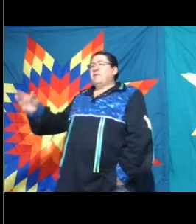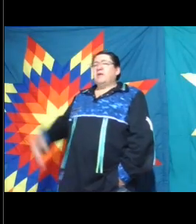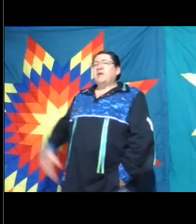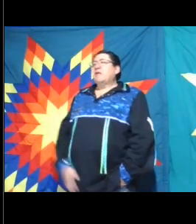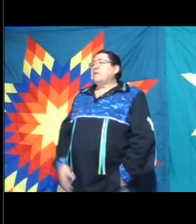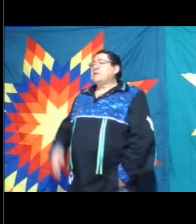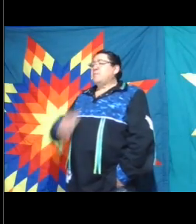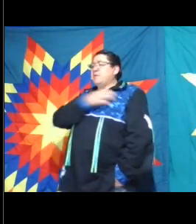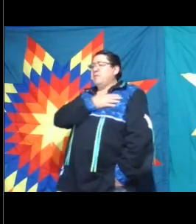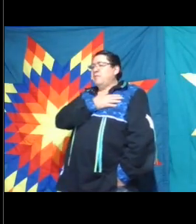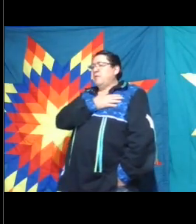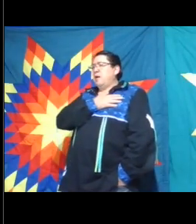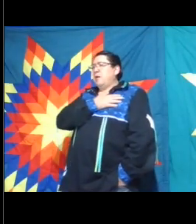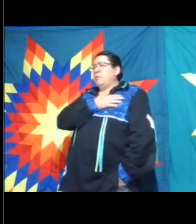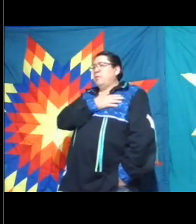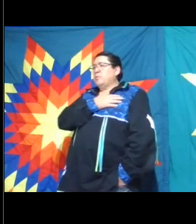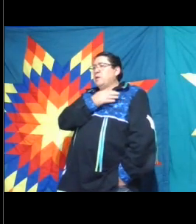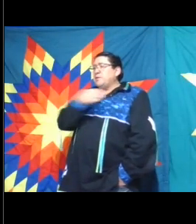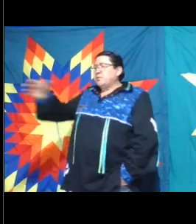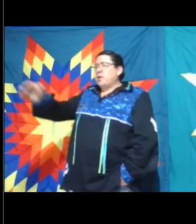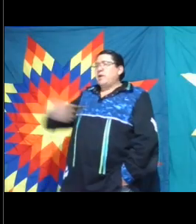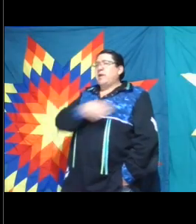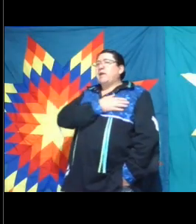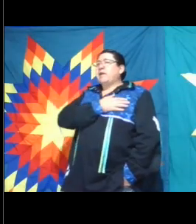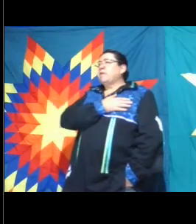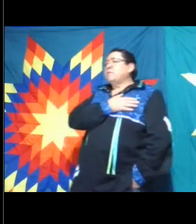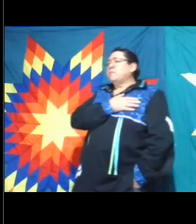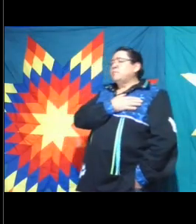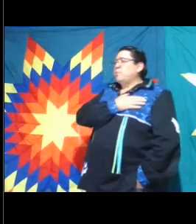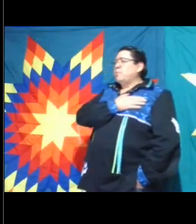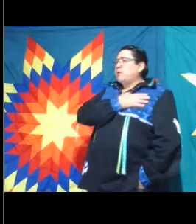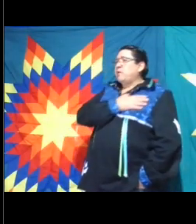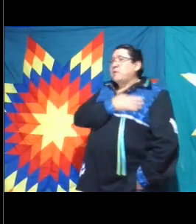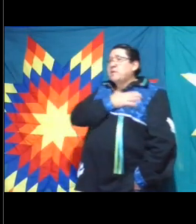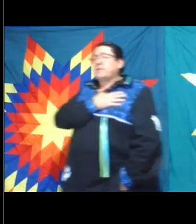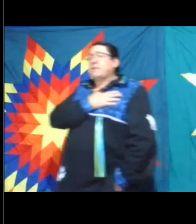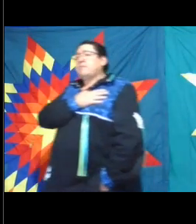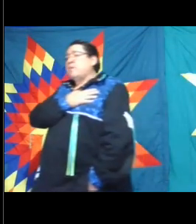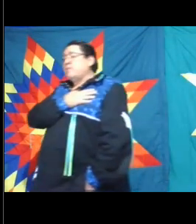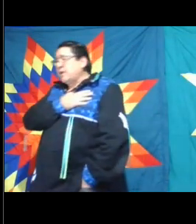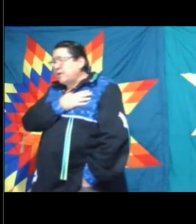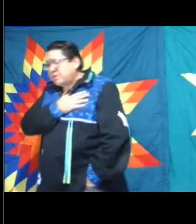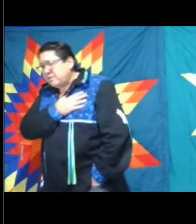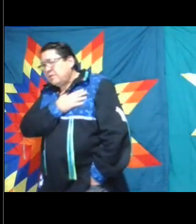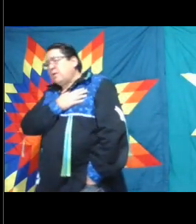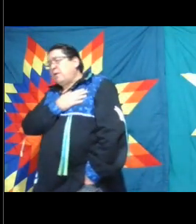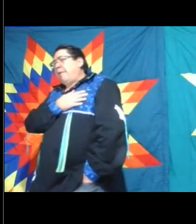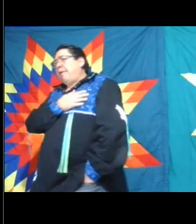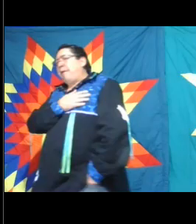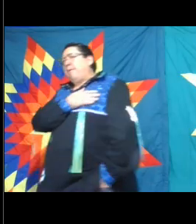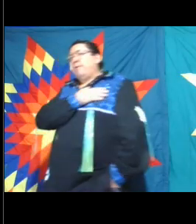First of all, acknowledgement to Woktaha Chiushpai. Thank you, my brother, my sister, my